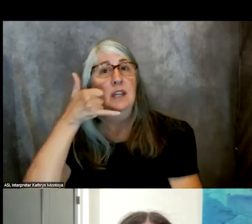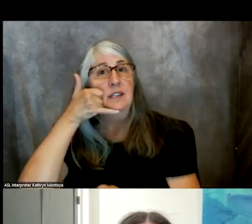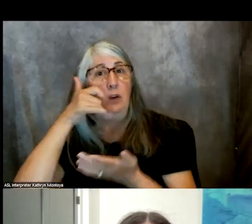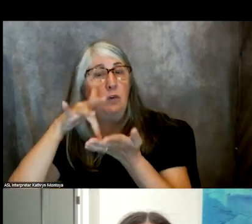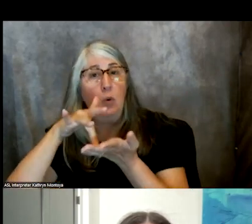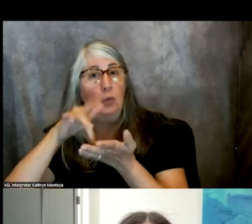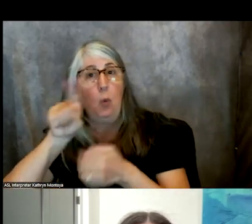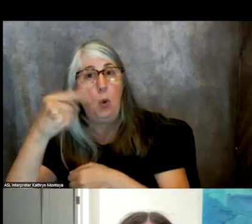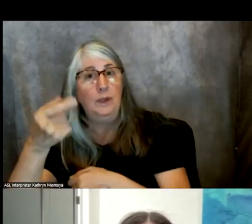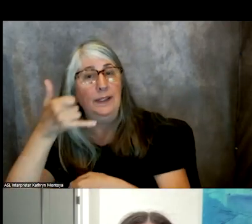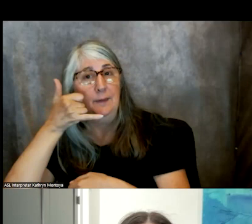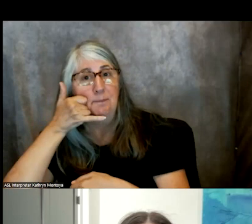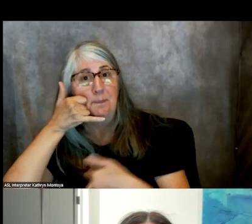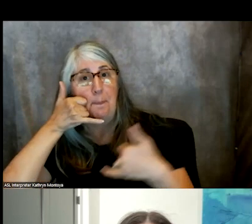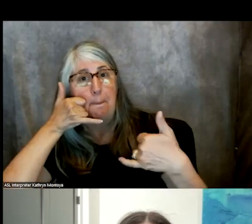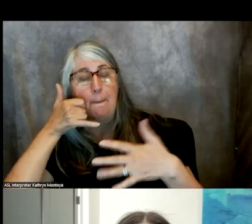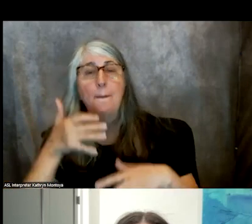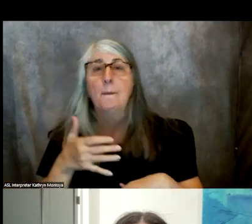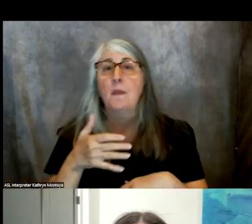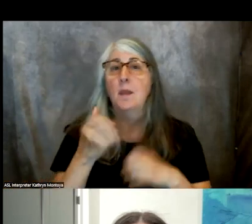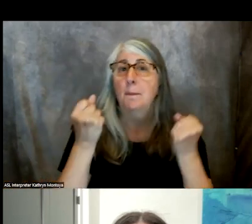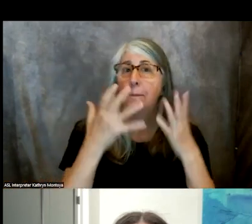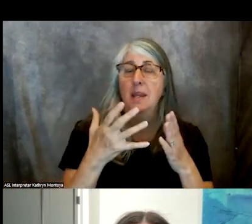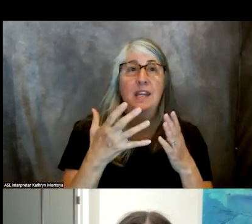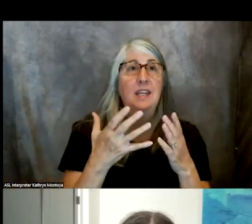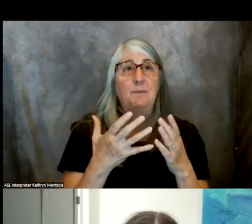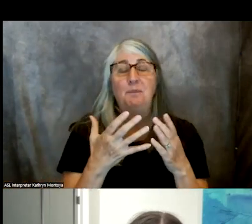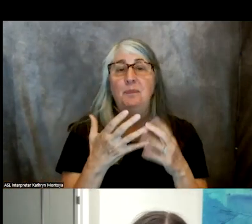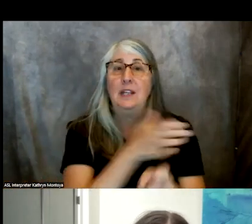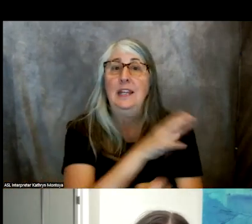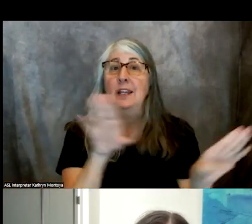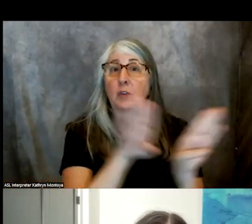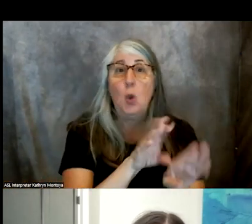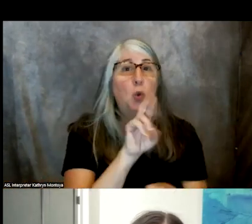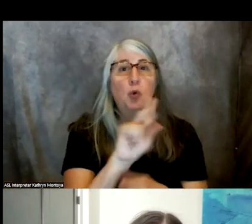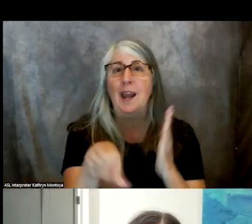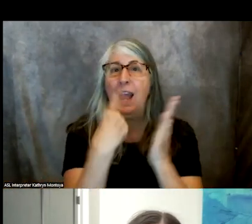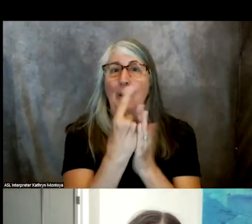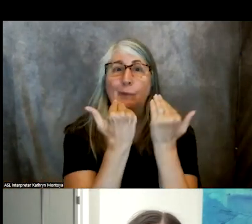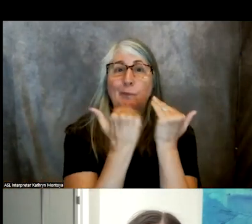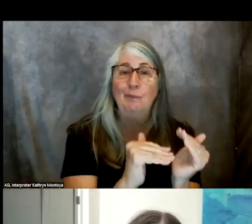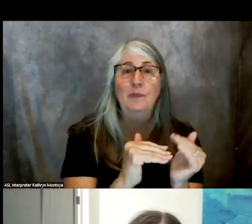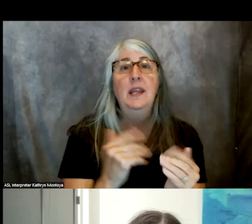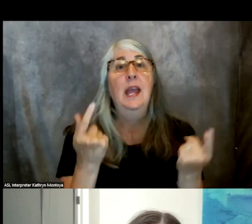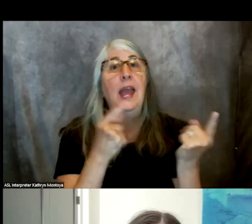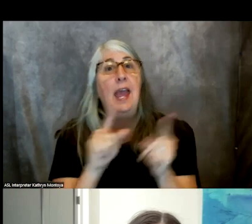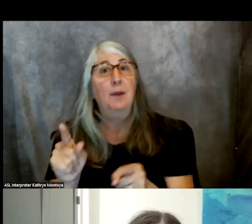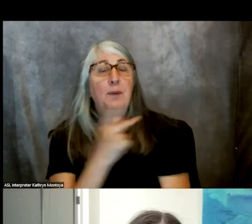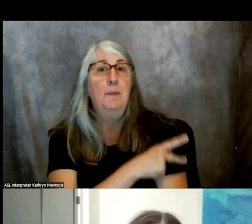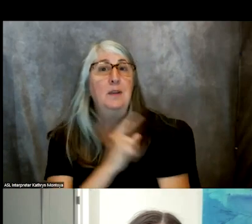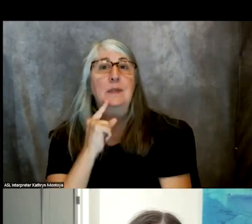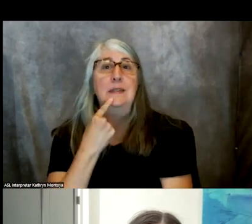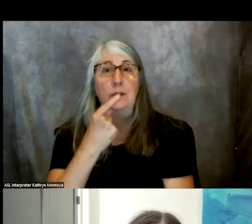clinics closed or restricted their hours. And one of the things that happened was a lot of patients with serious mental illness